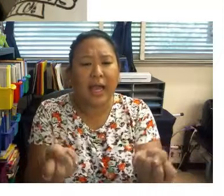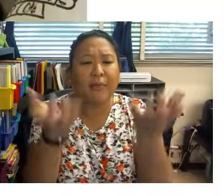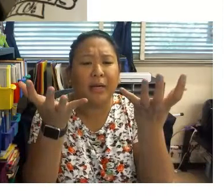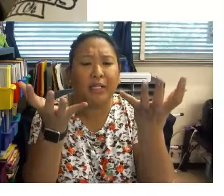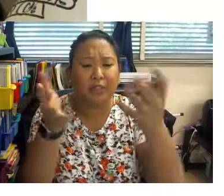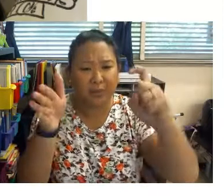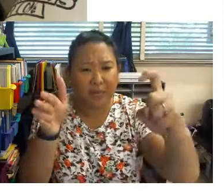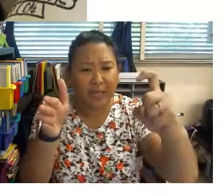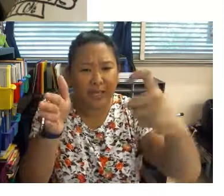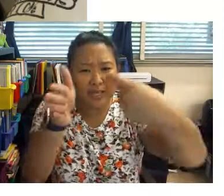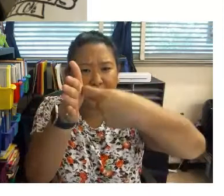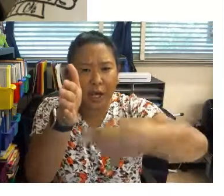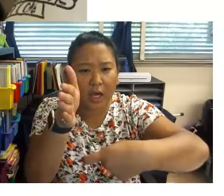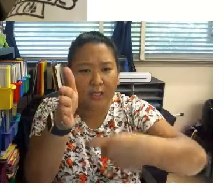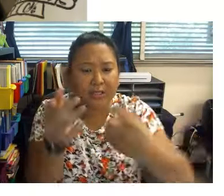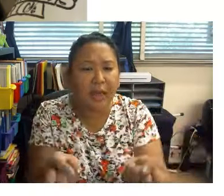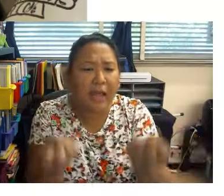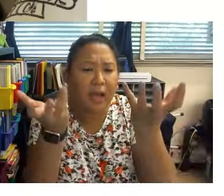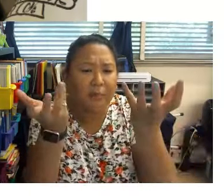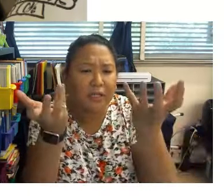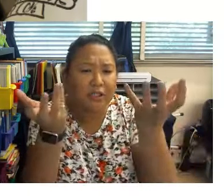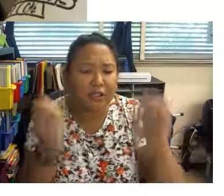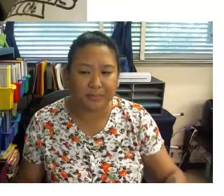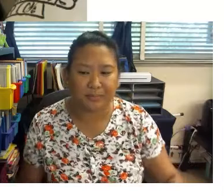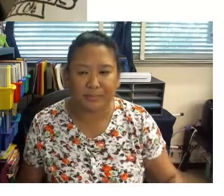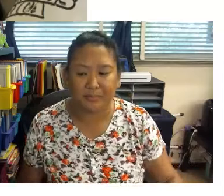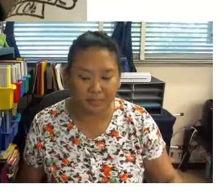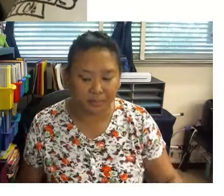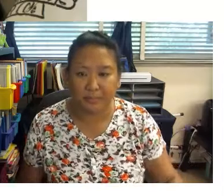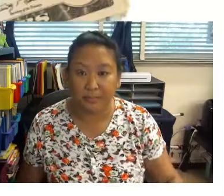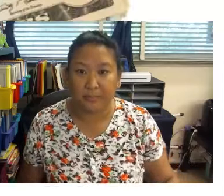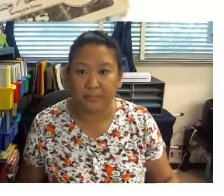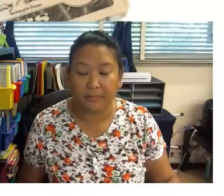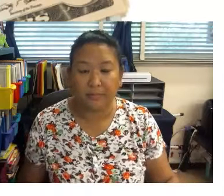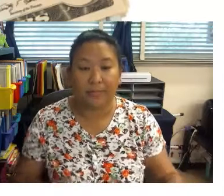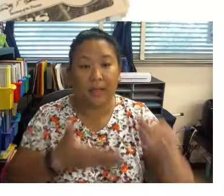Costs how much with an X? Costs how much?